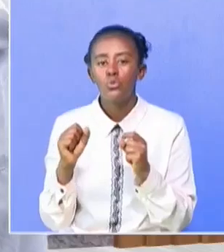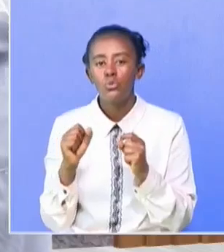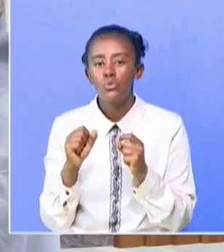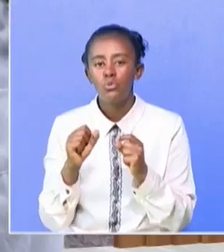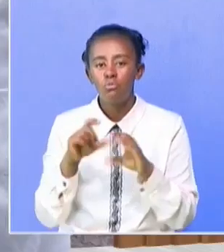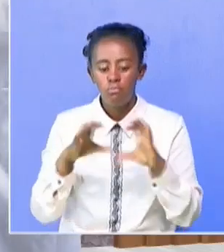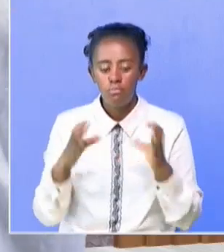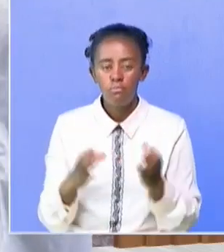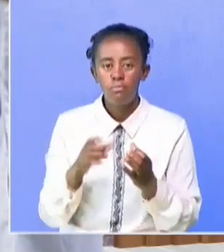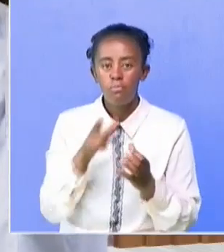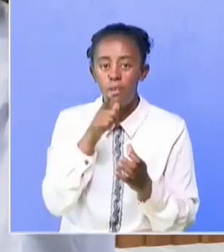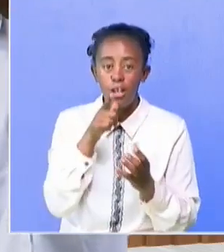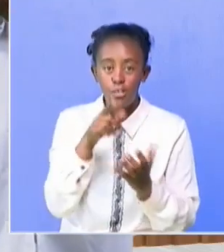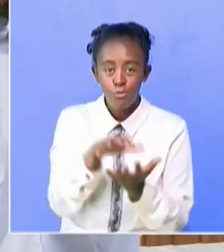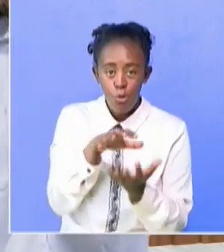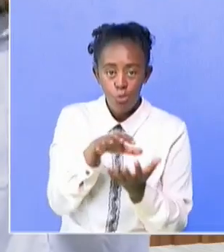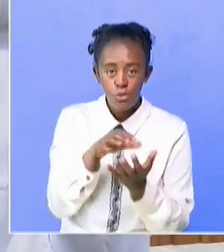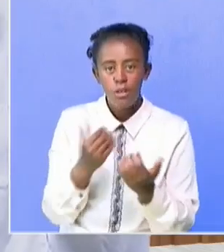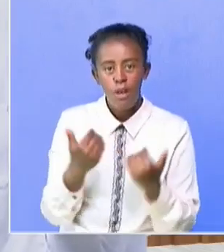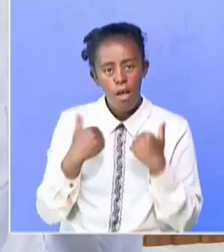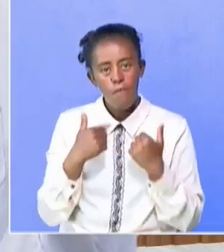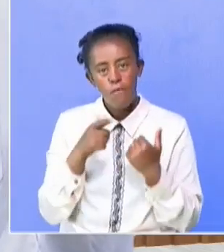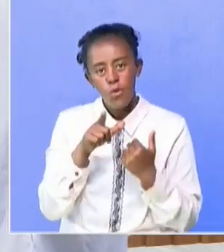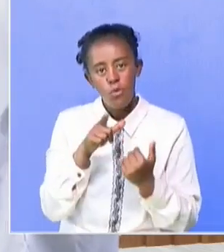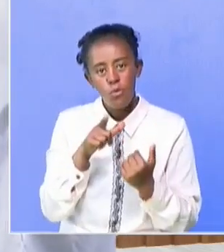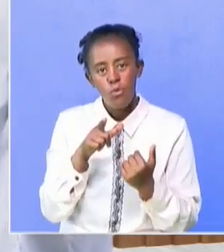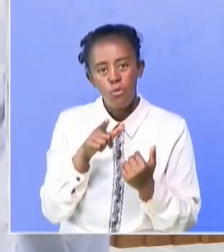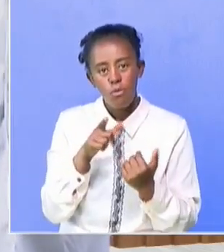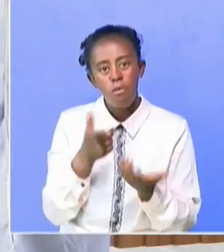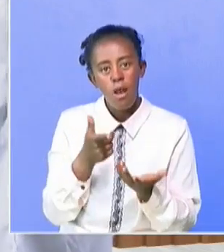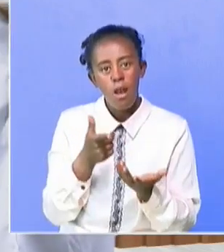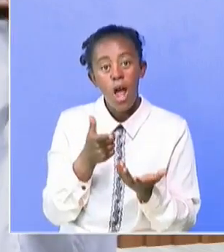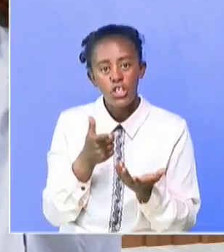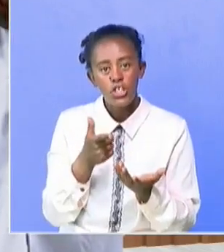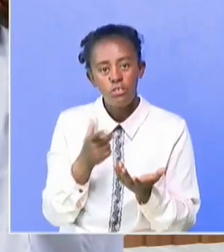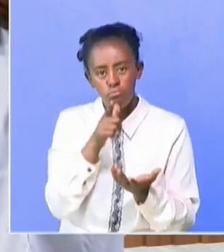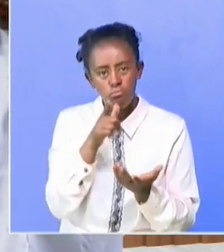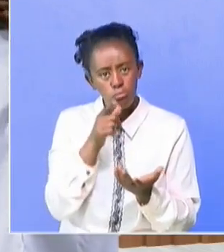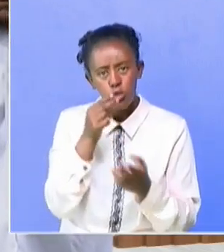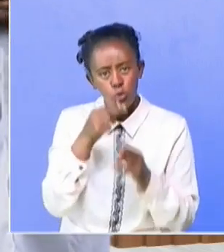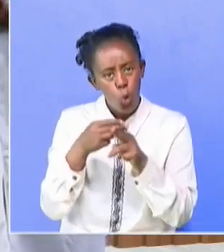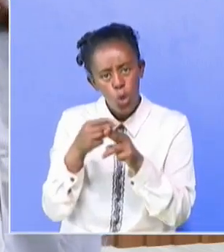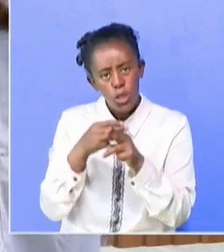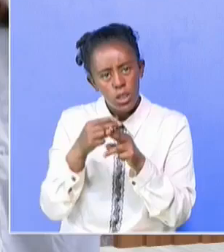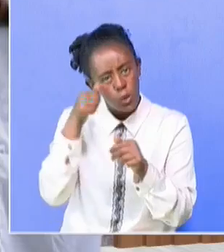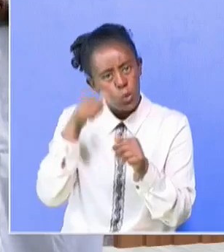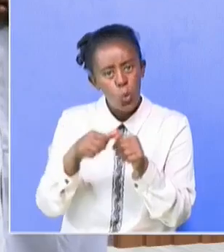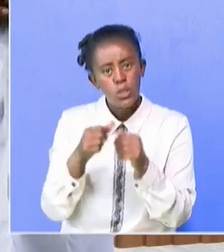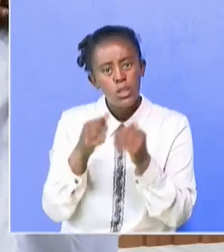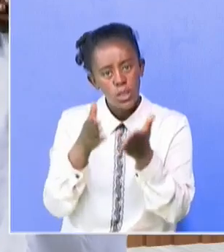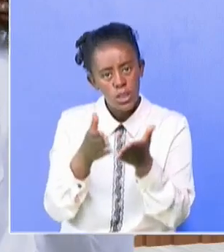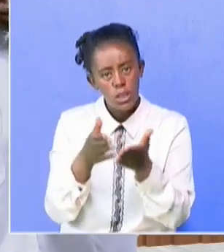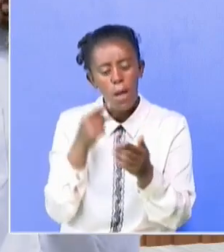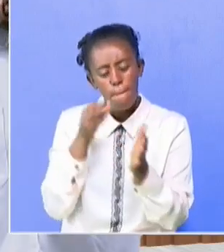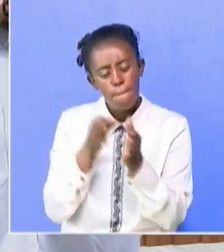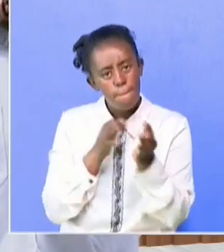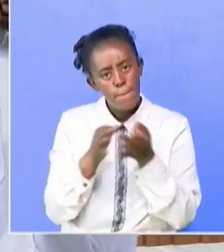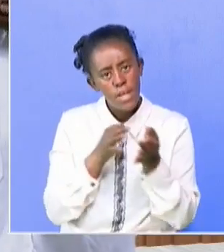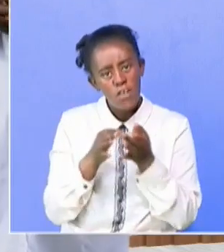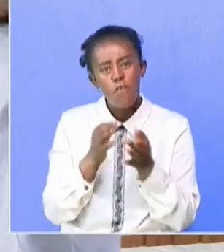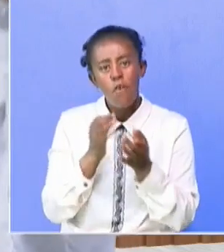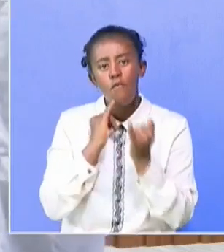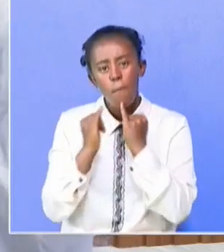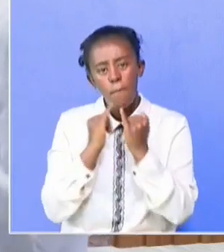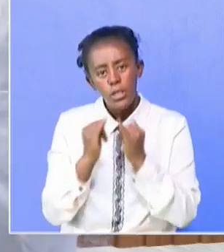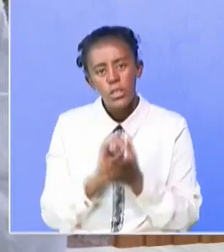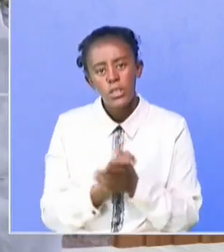here and then have your lunch. This is a memo, short message, a brief notice, a brief information